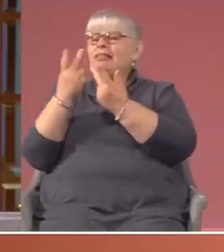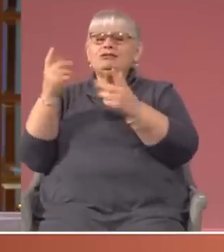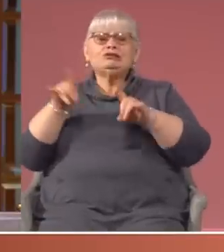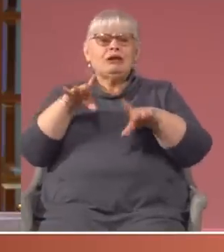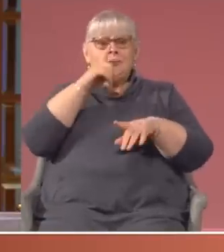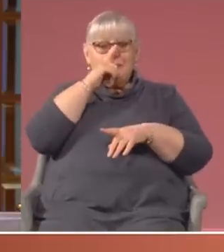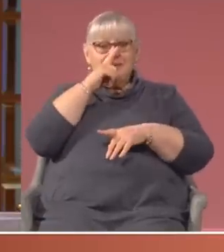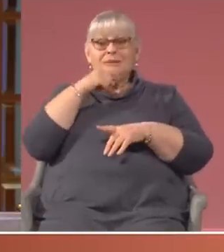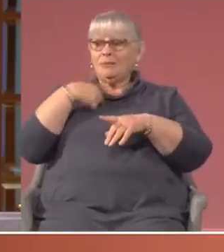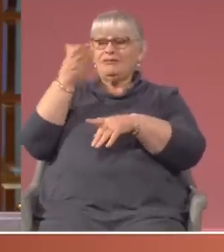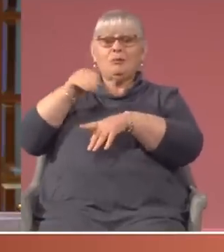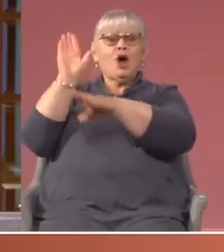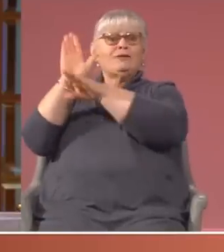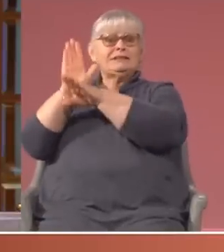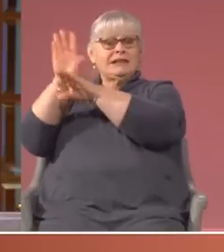I came here from distant shores.